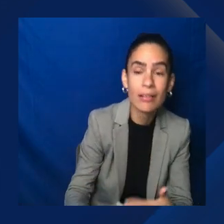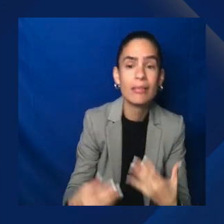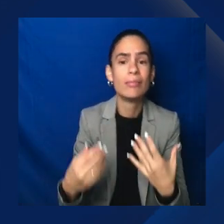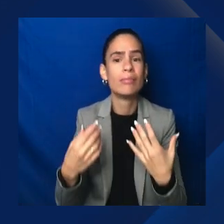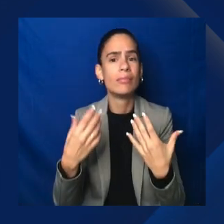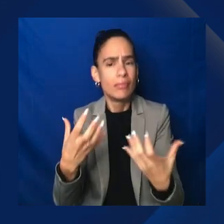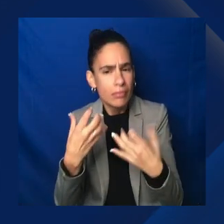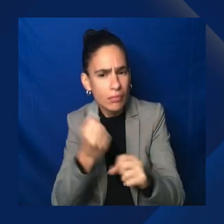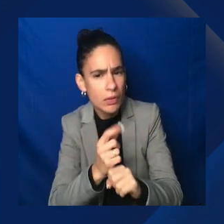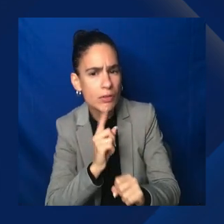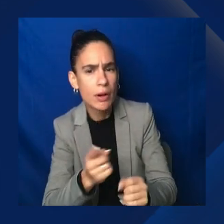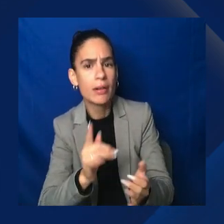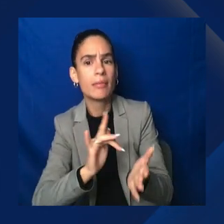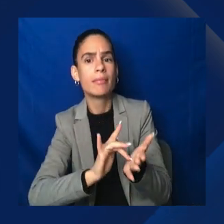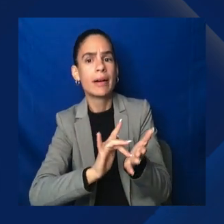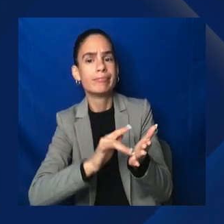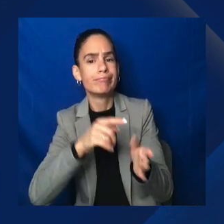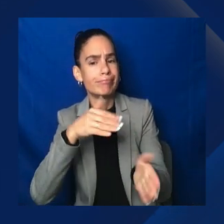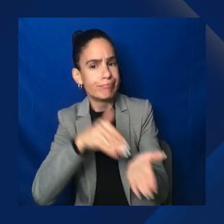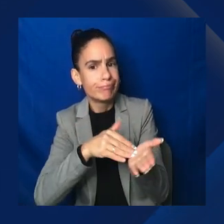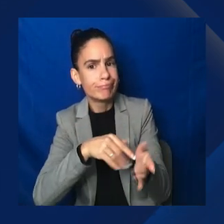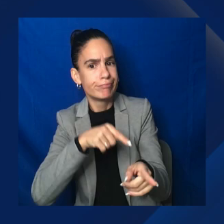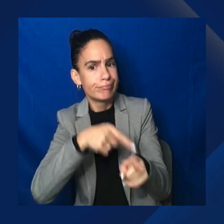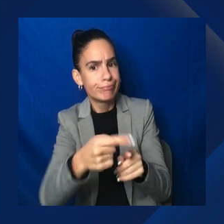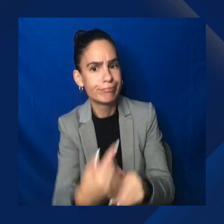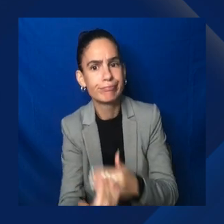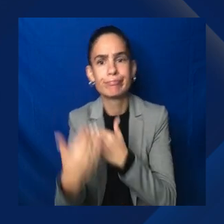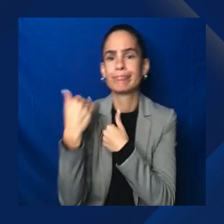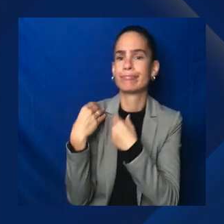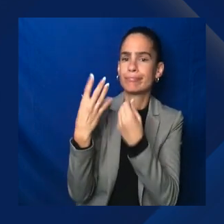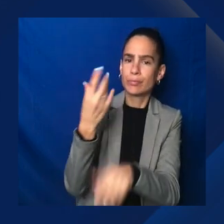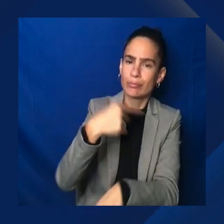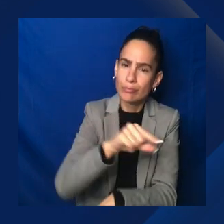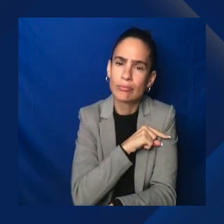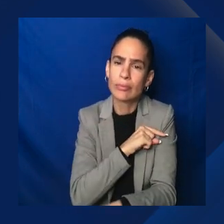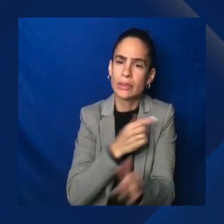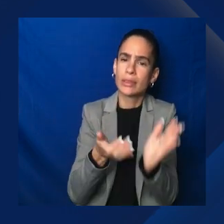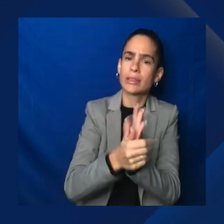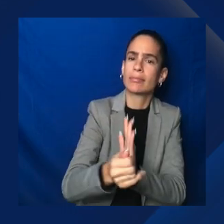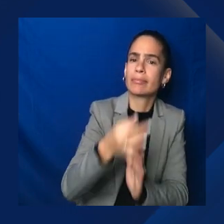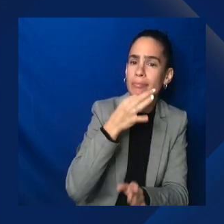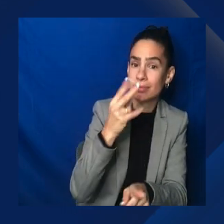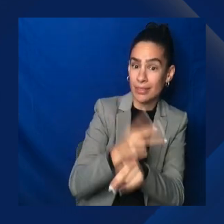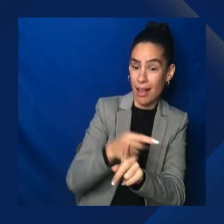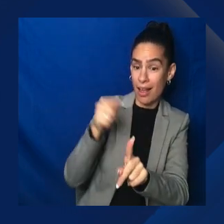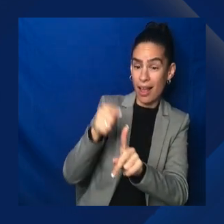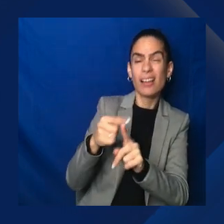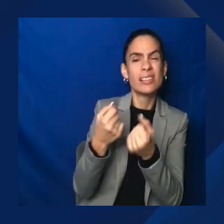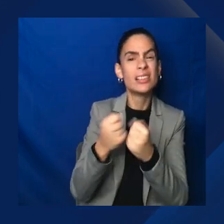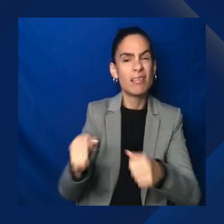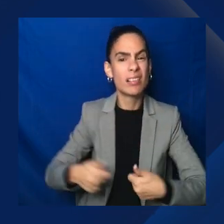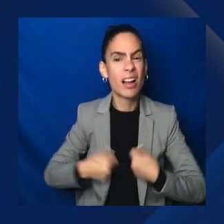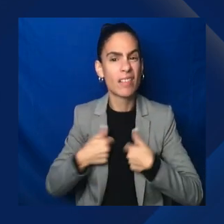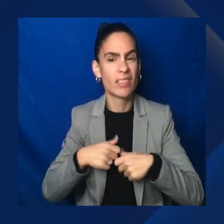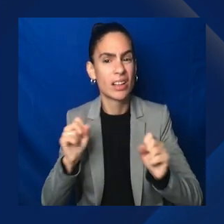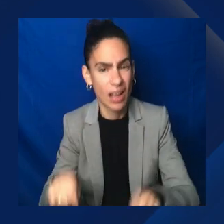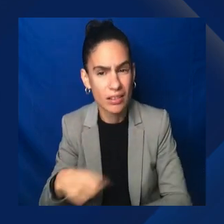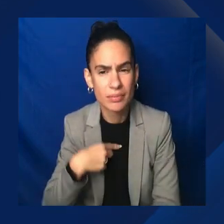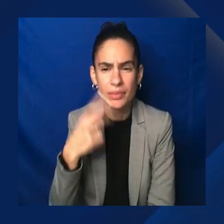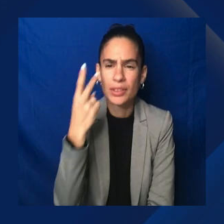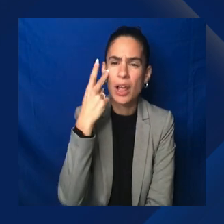save lives. Looking back, I wasn't really told the seriousness of